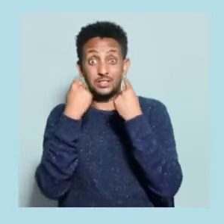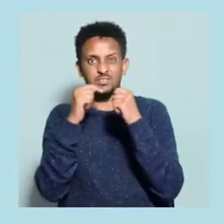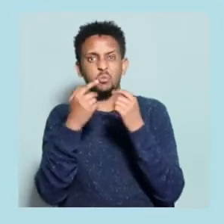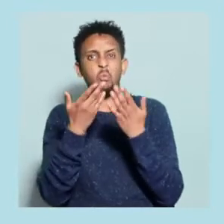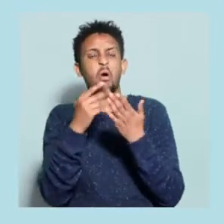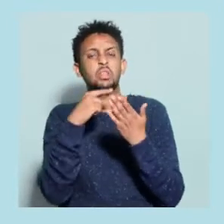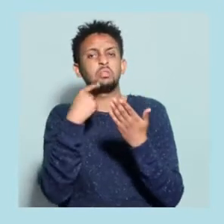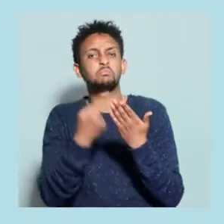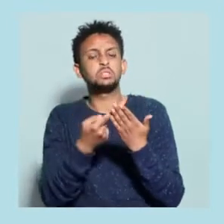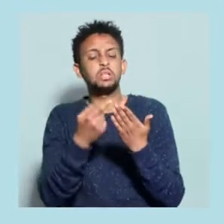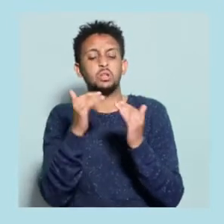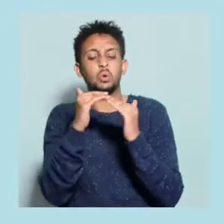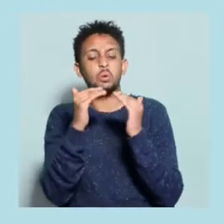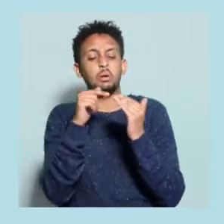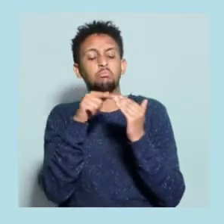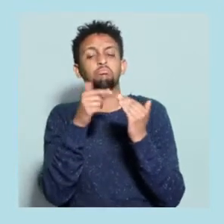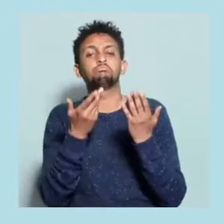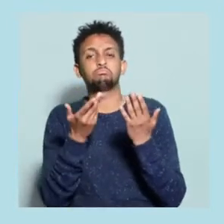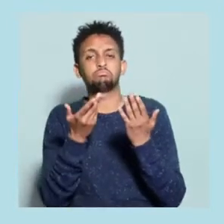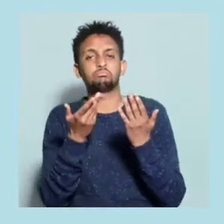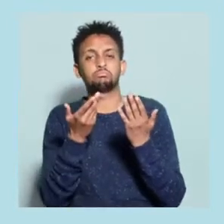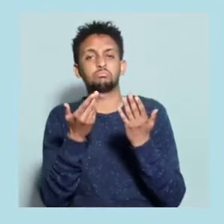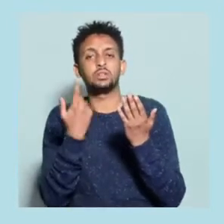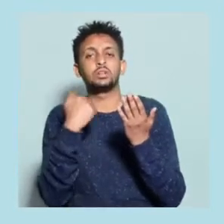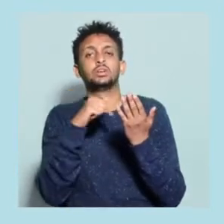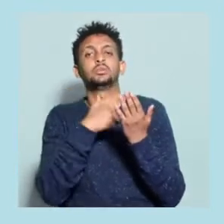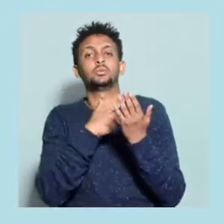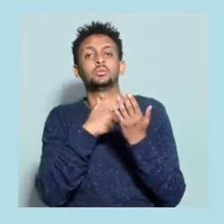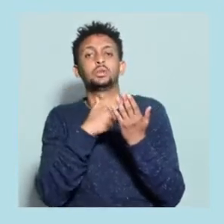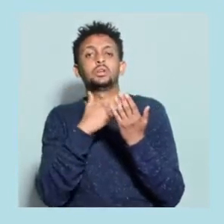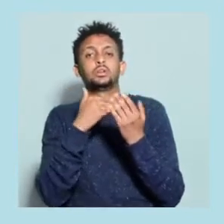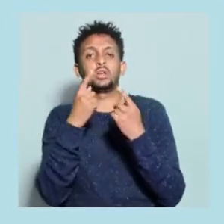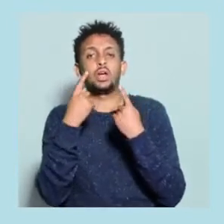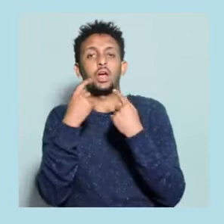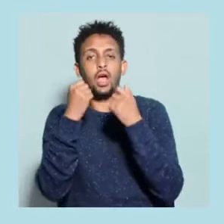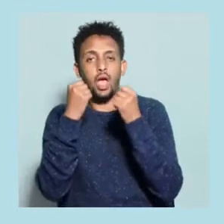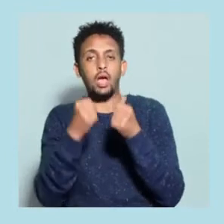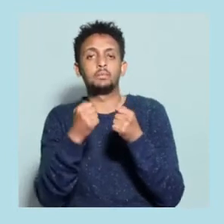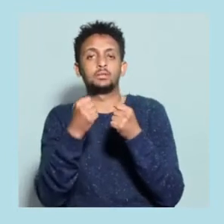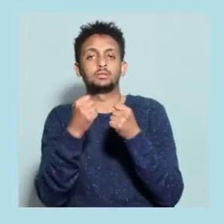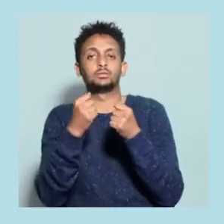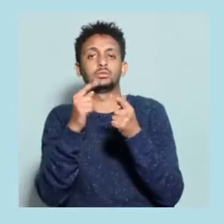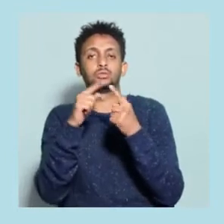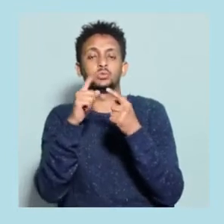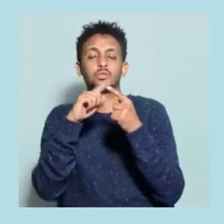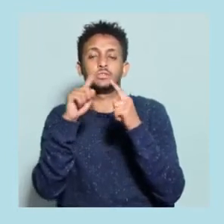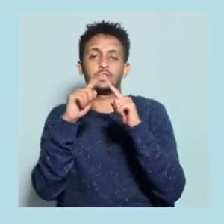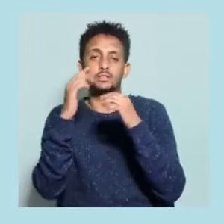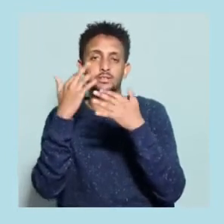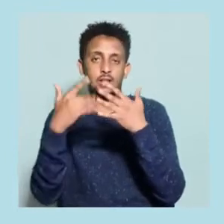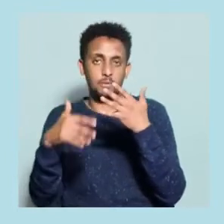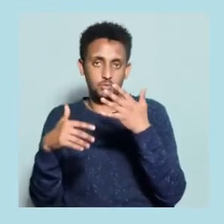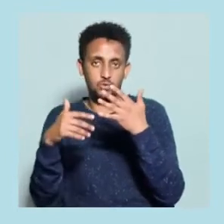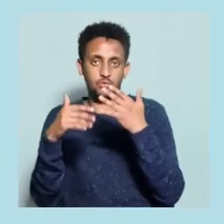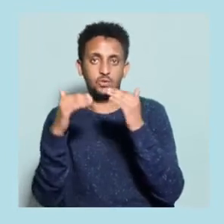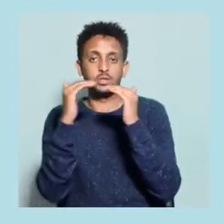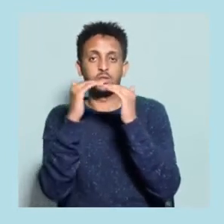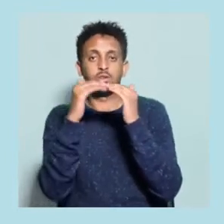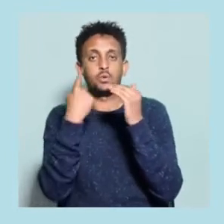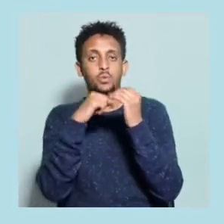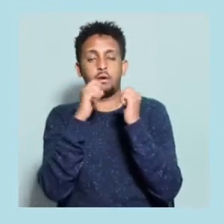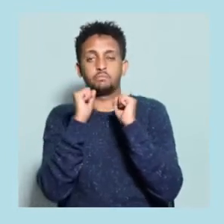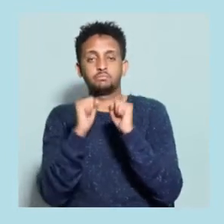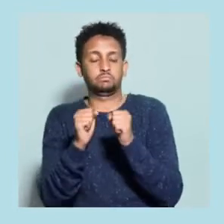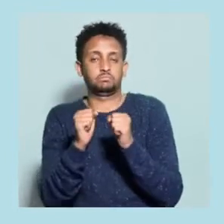does it mean by equilibrium. And you'll able to the different types of equilibrium. You are able to